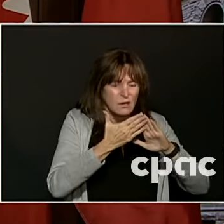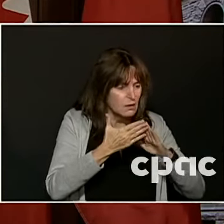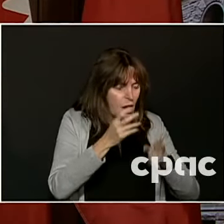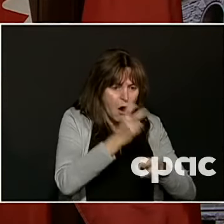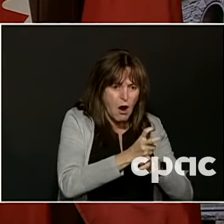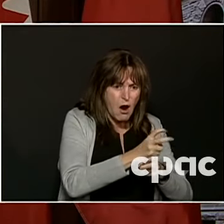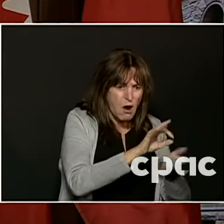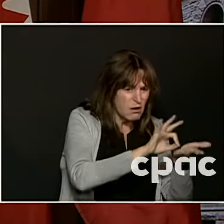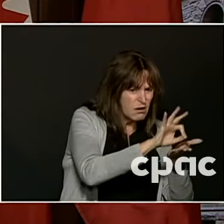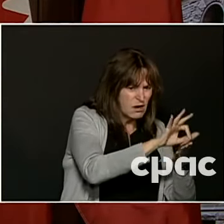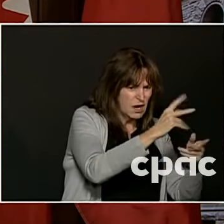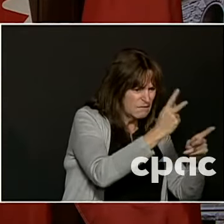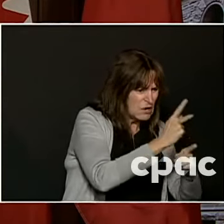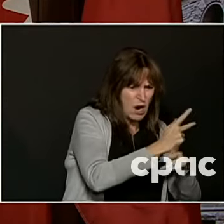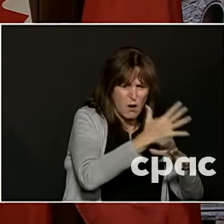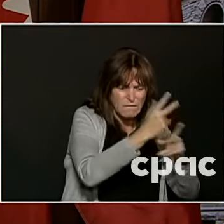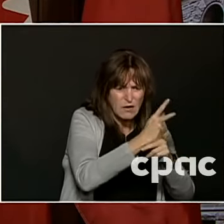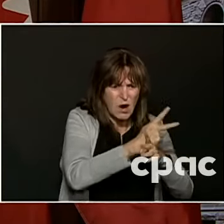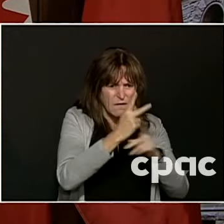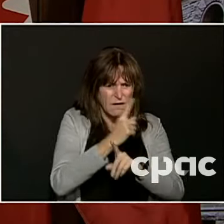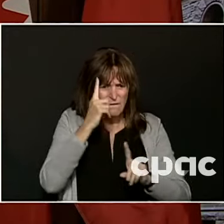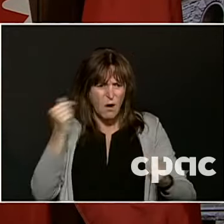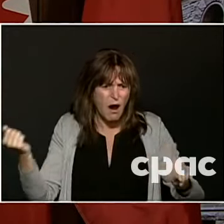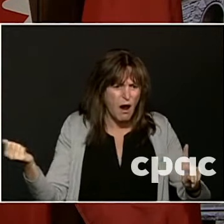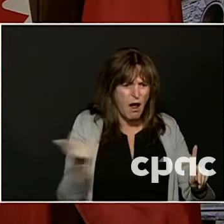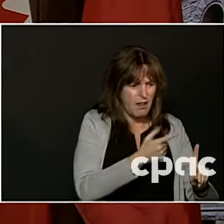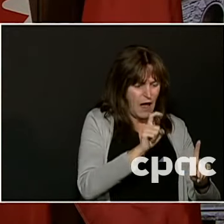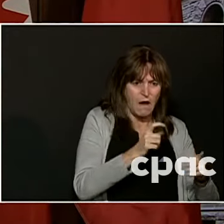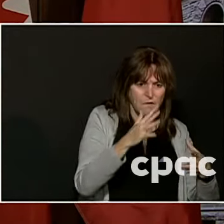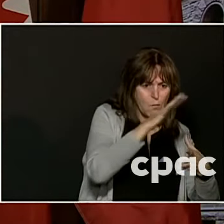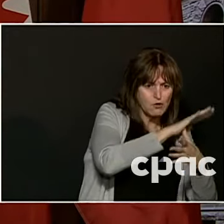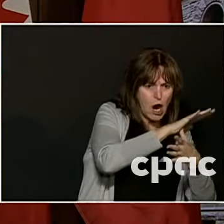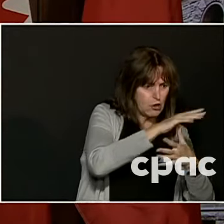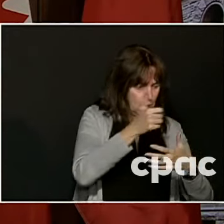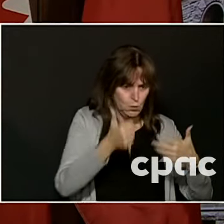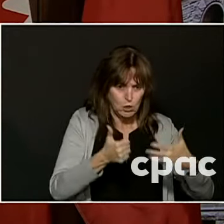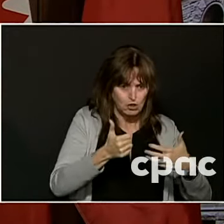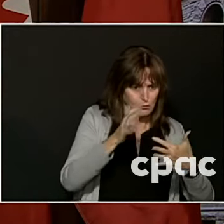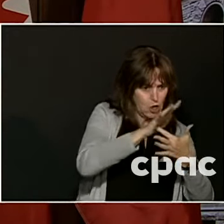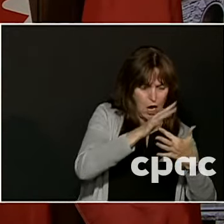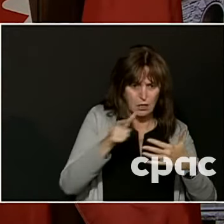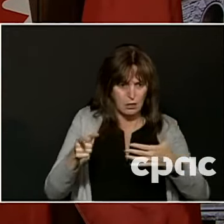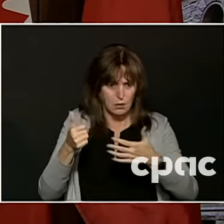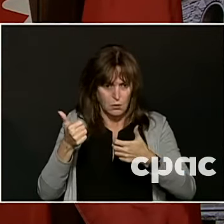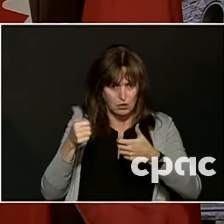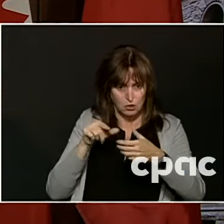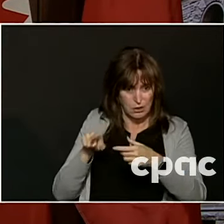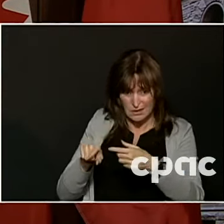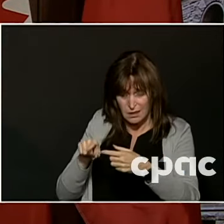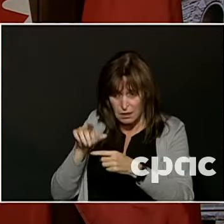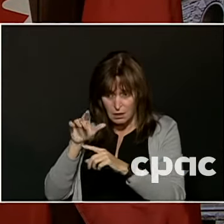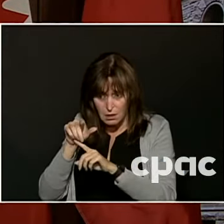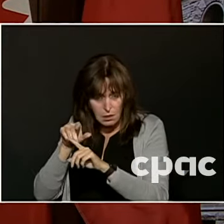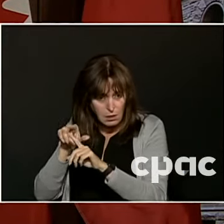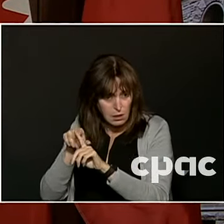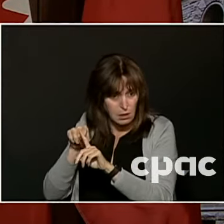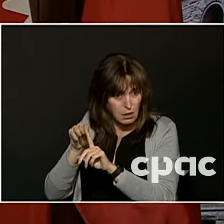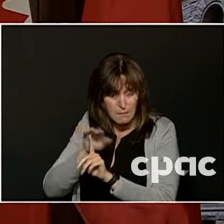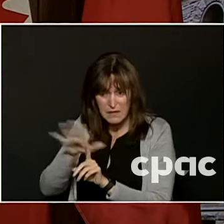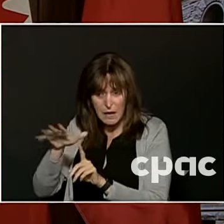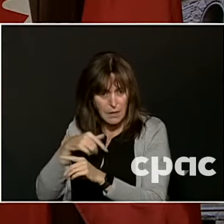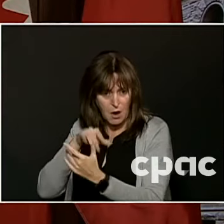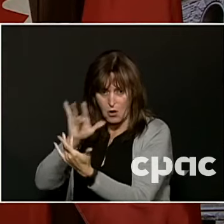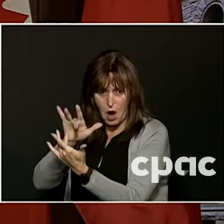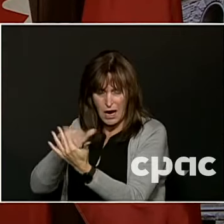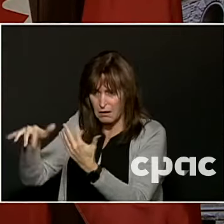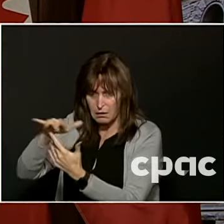must be placed on tracking the most important of those critical cases. And finally, there's also some issues of changing systems here. This